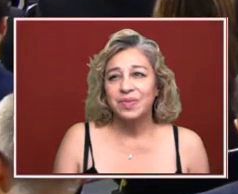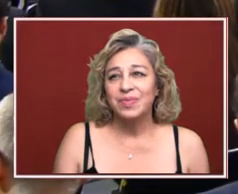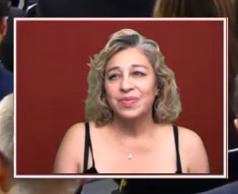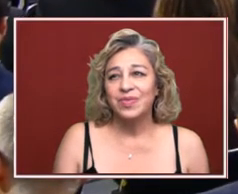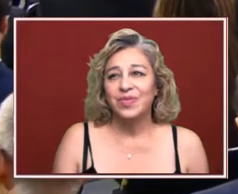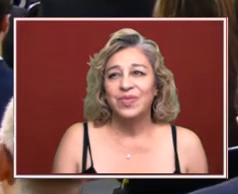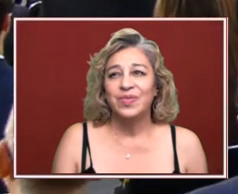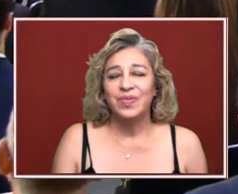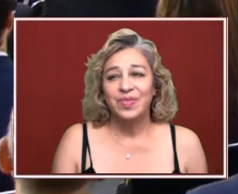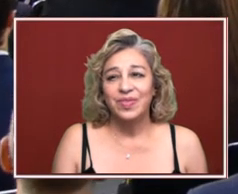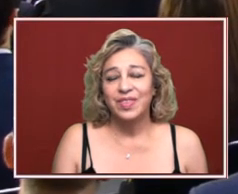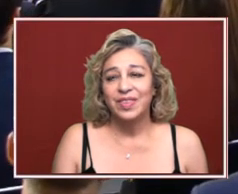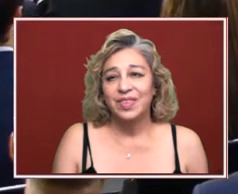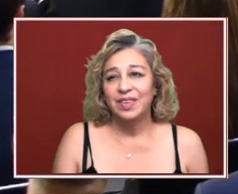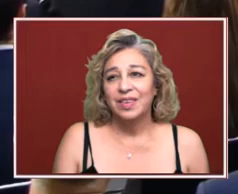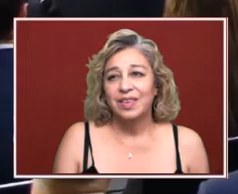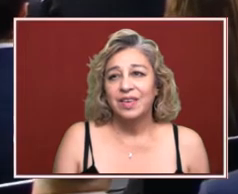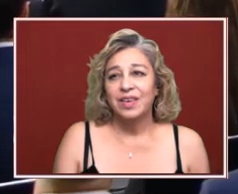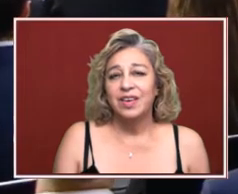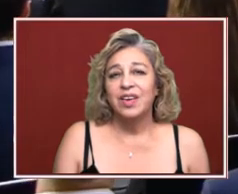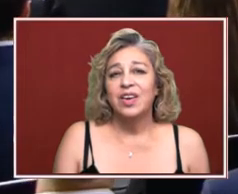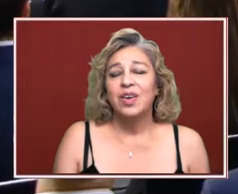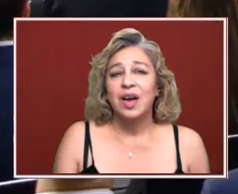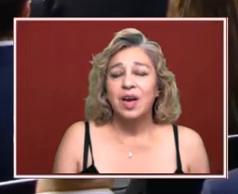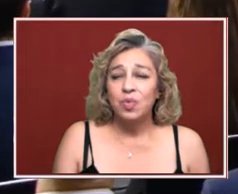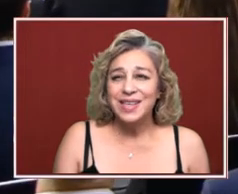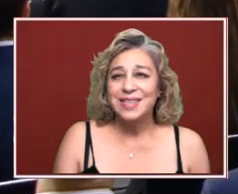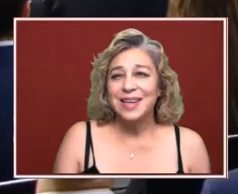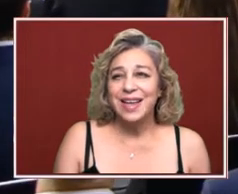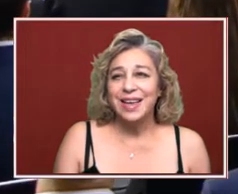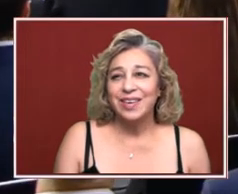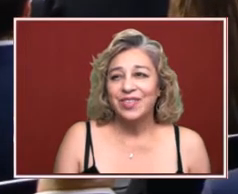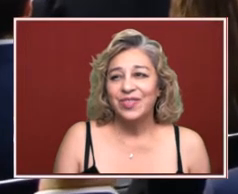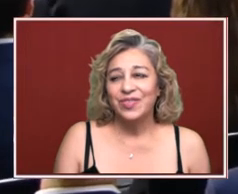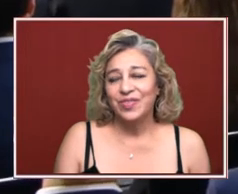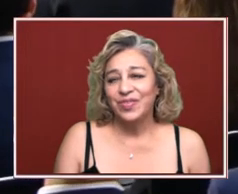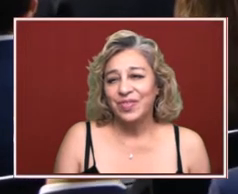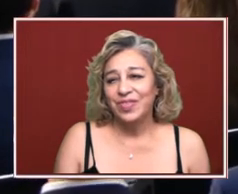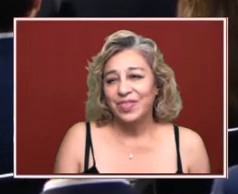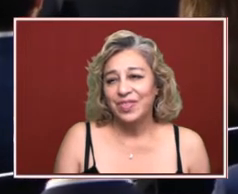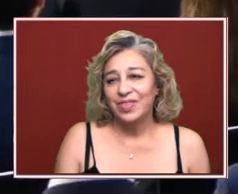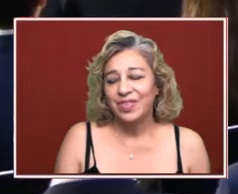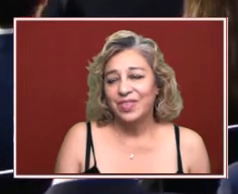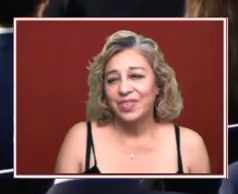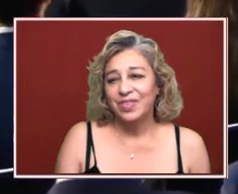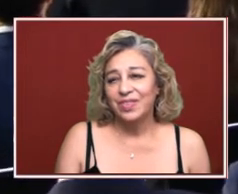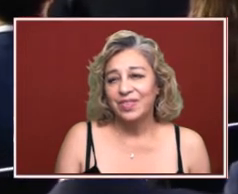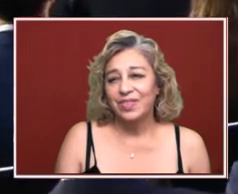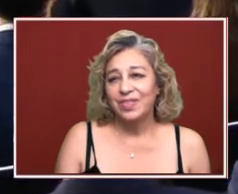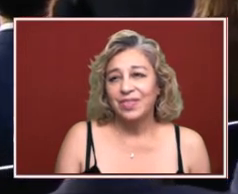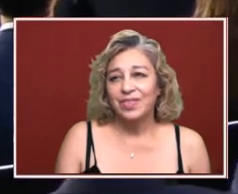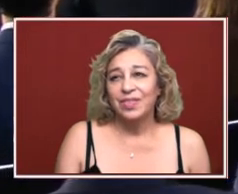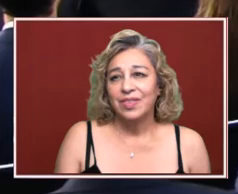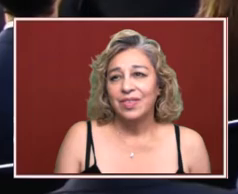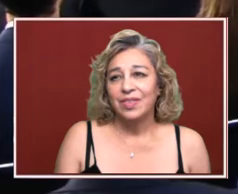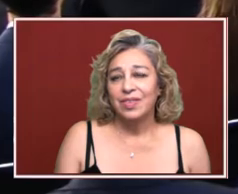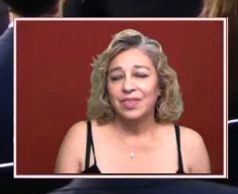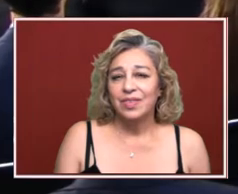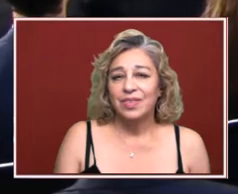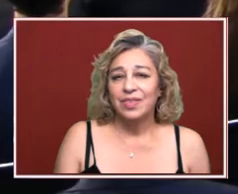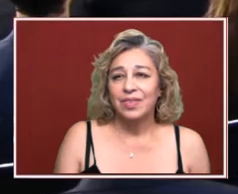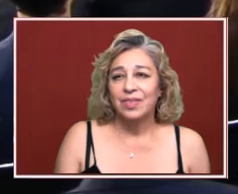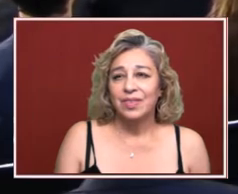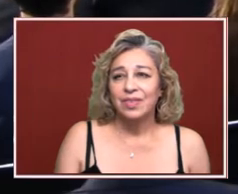valued. Hace poco. Recently. Y aquí quiero aprovechar